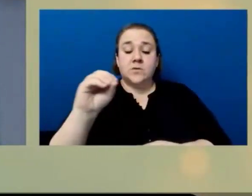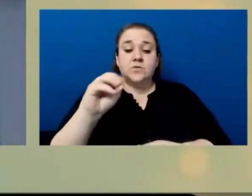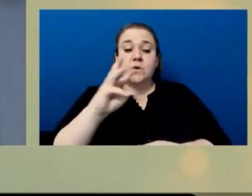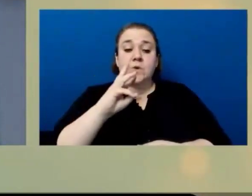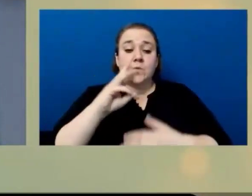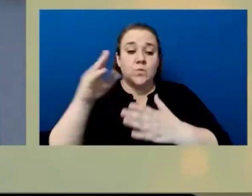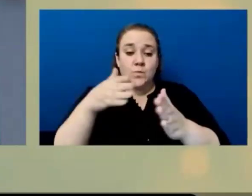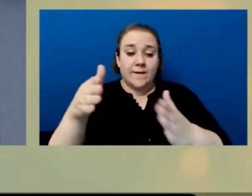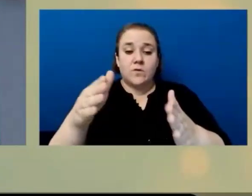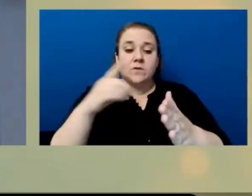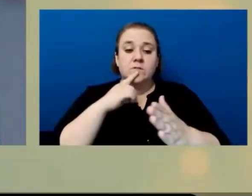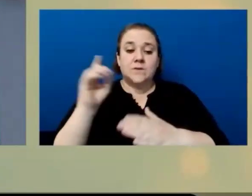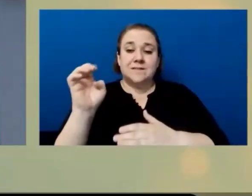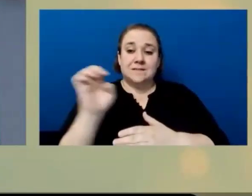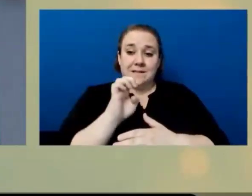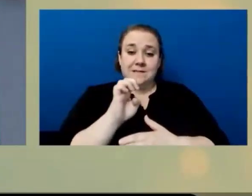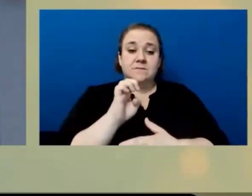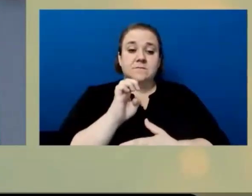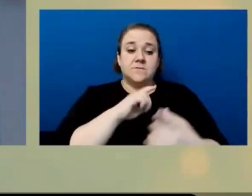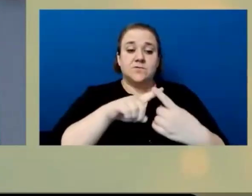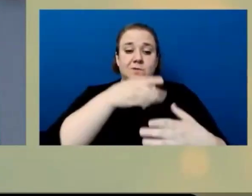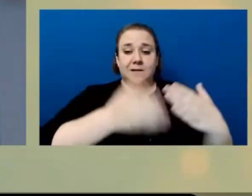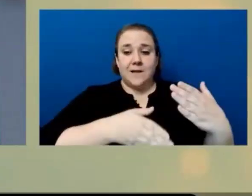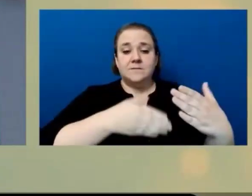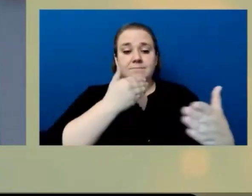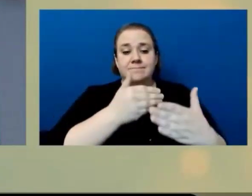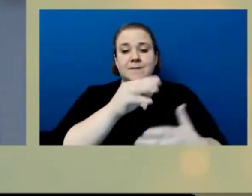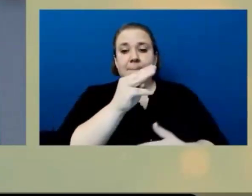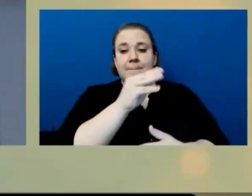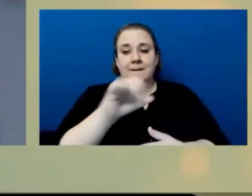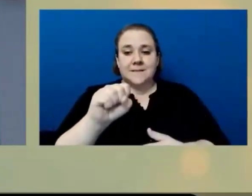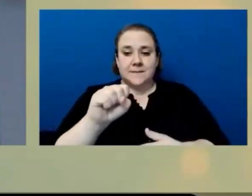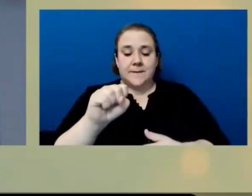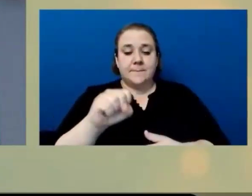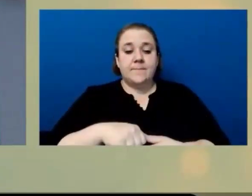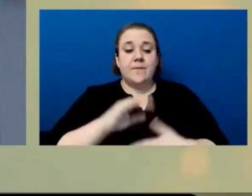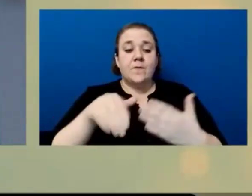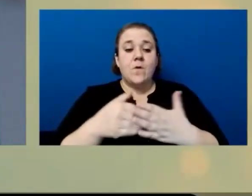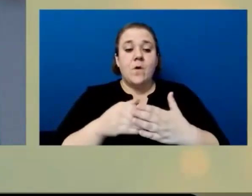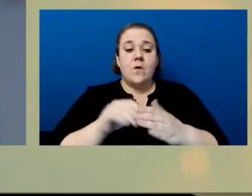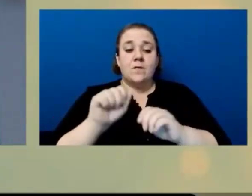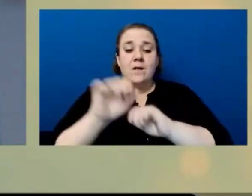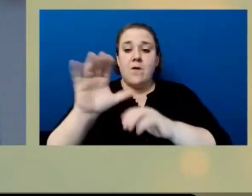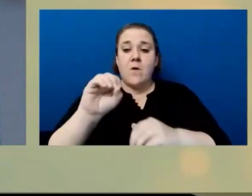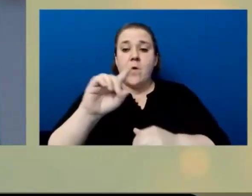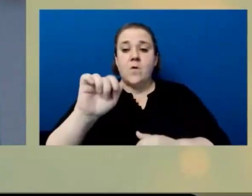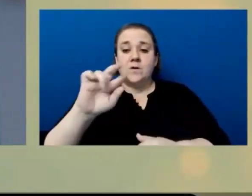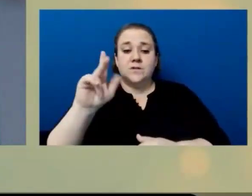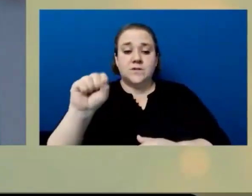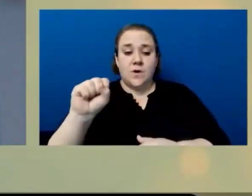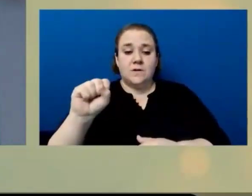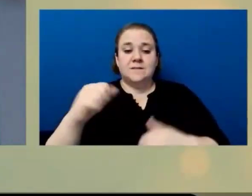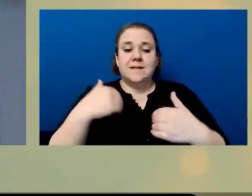makes its leisurely way eastward toward the end of its journey to the Mississippi, and where the rolling foothills of the